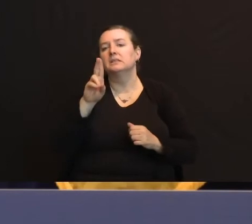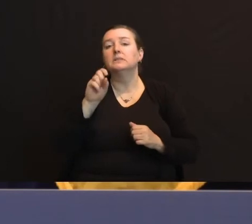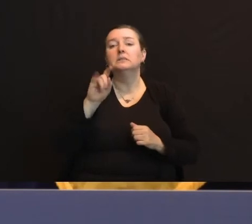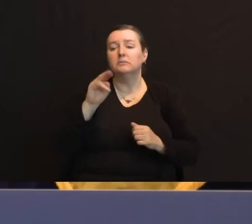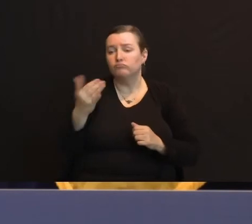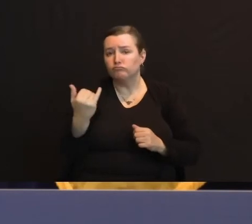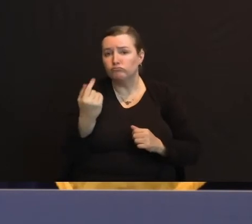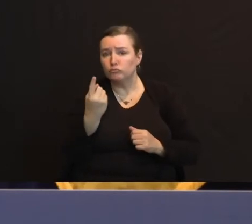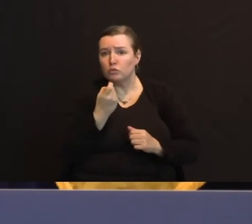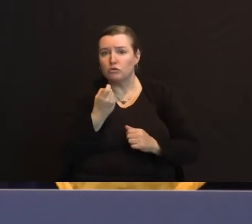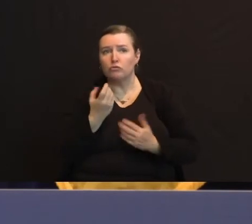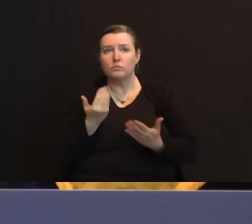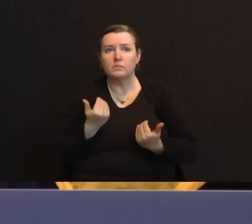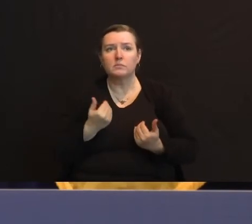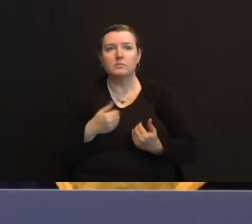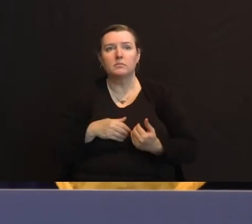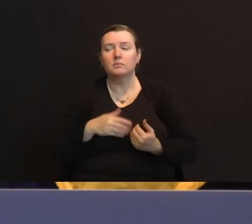Good afternoon.